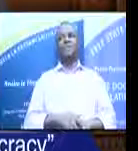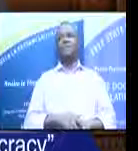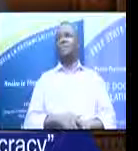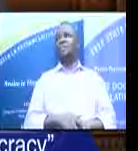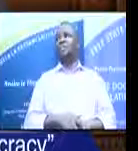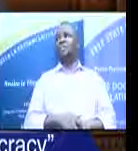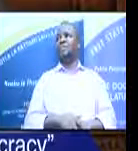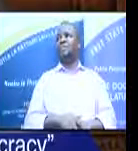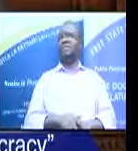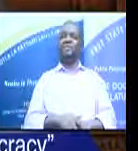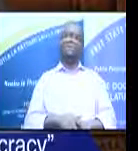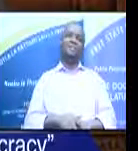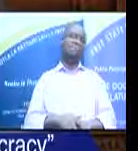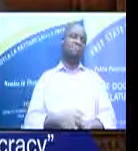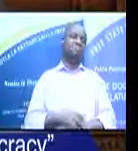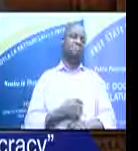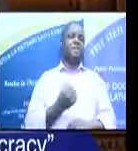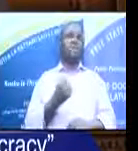No.